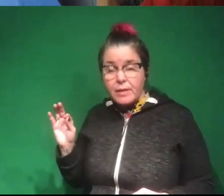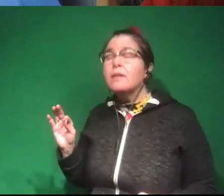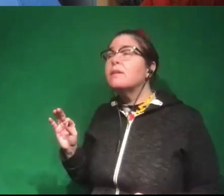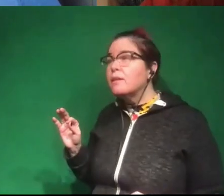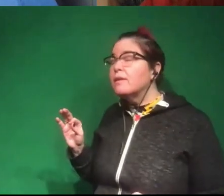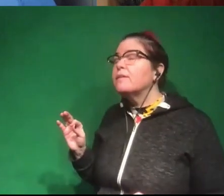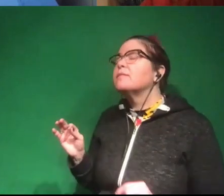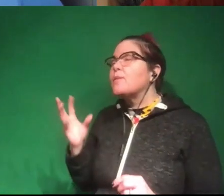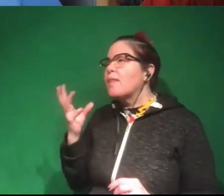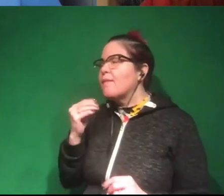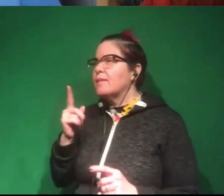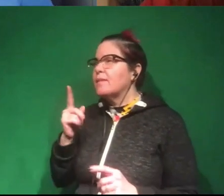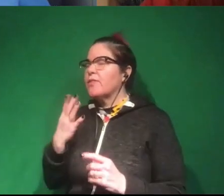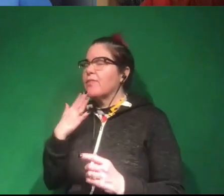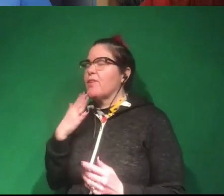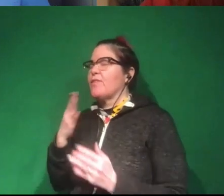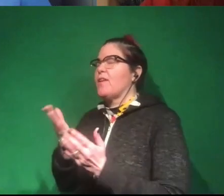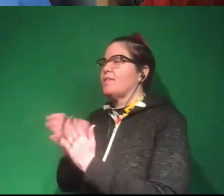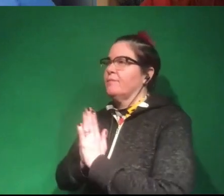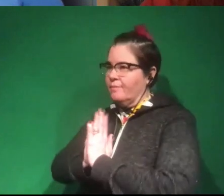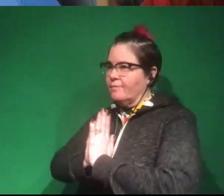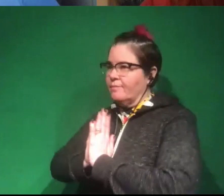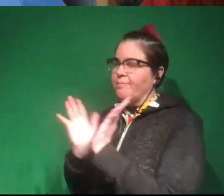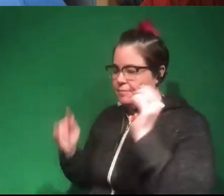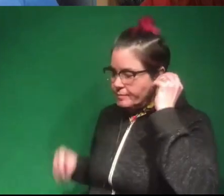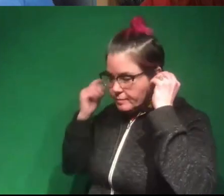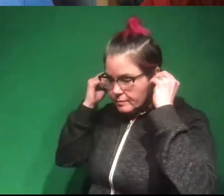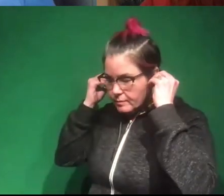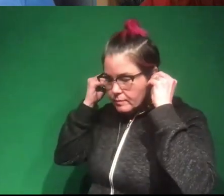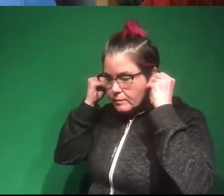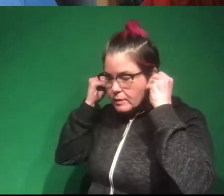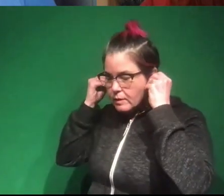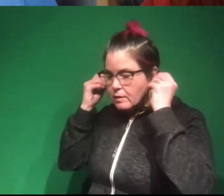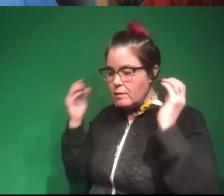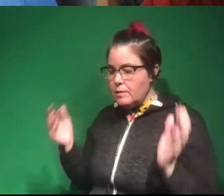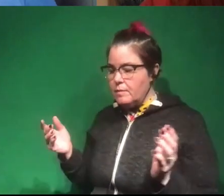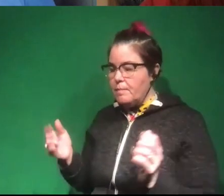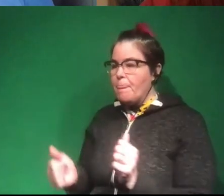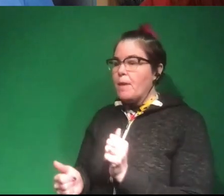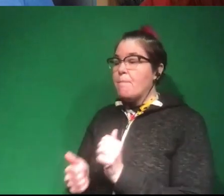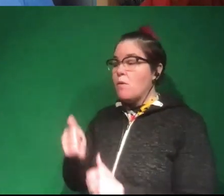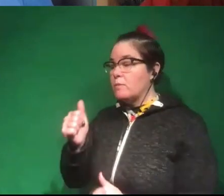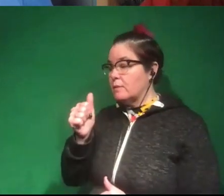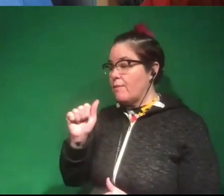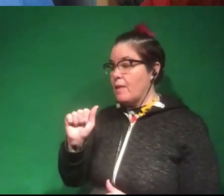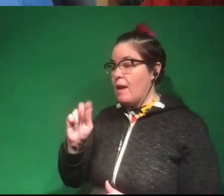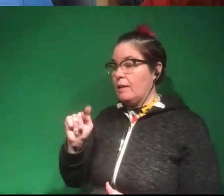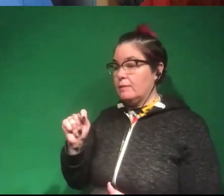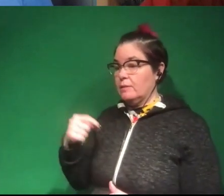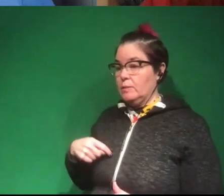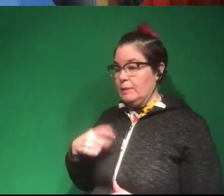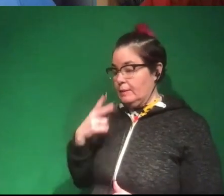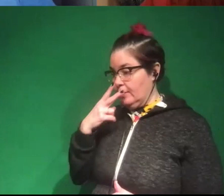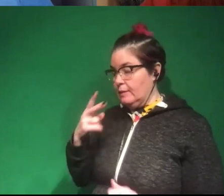lovely question. Thank you for asking this. So there are most of the ants that we see kind of will rely